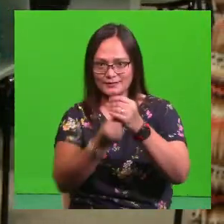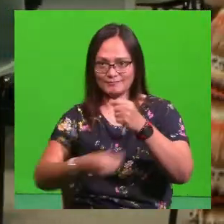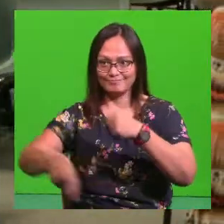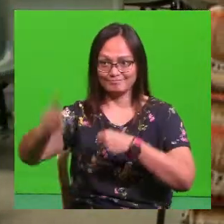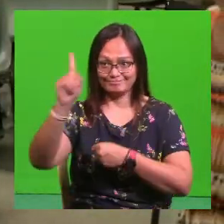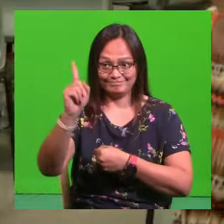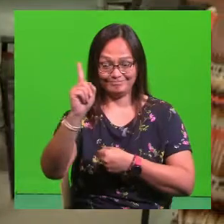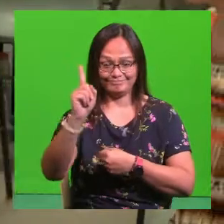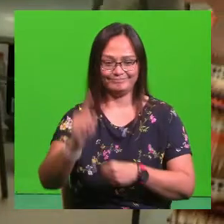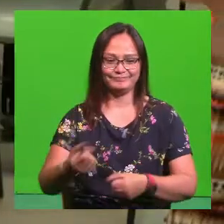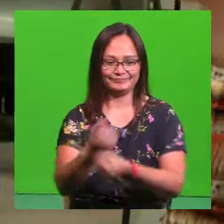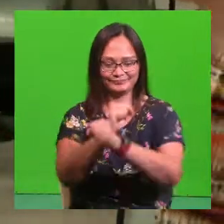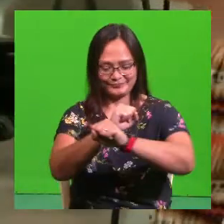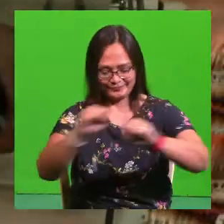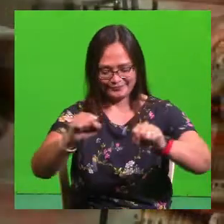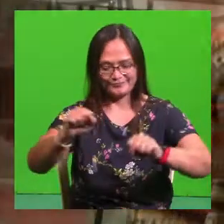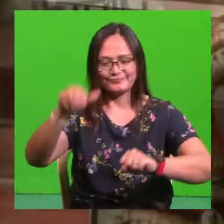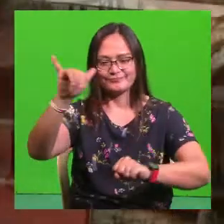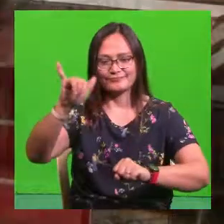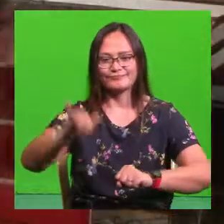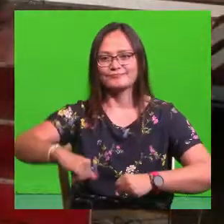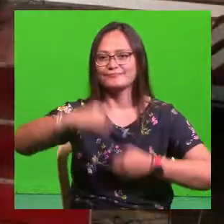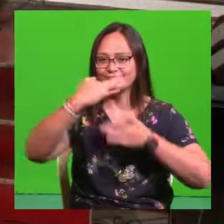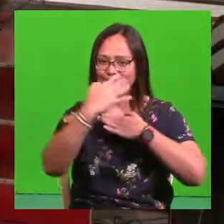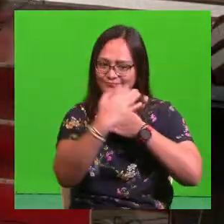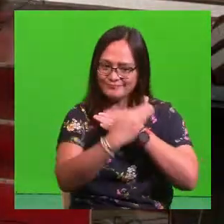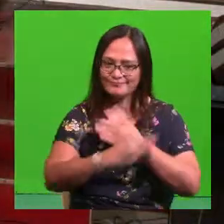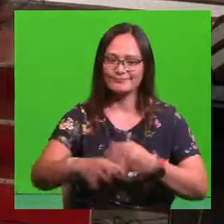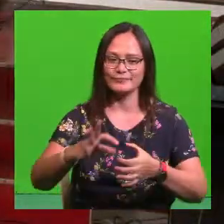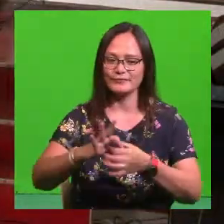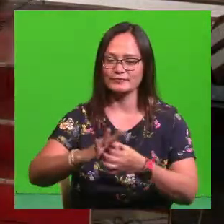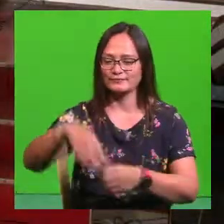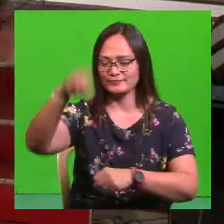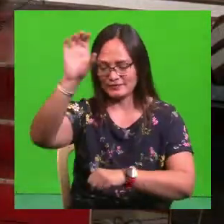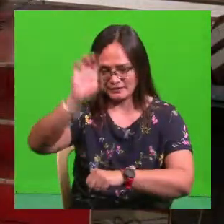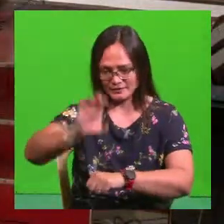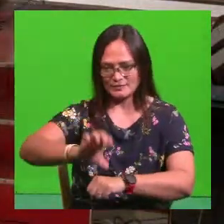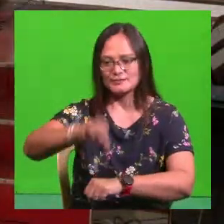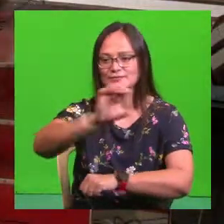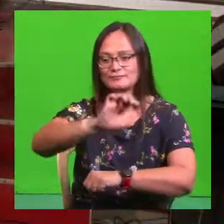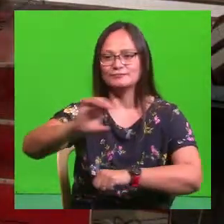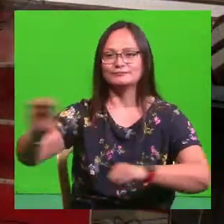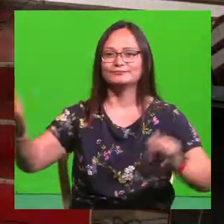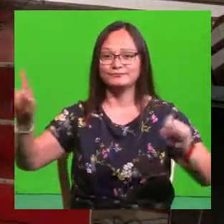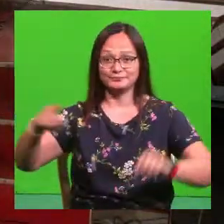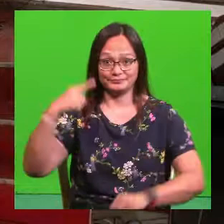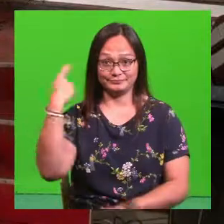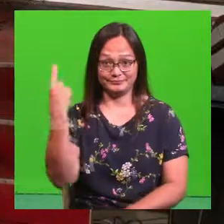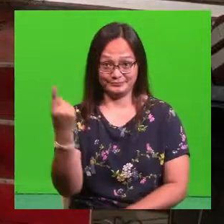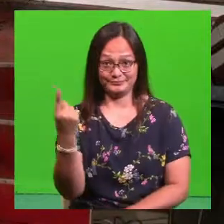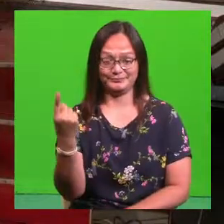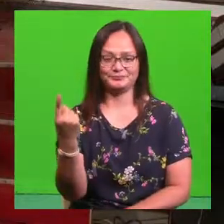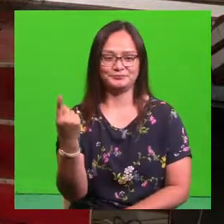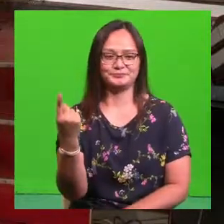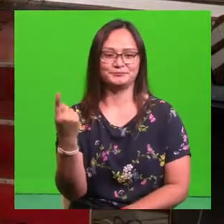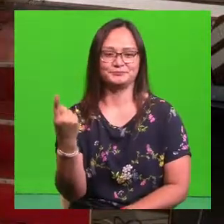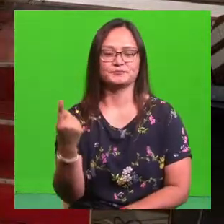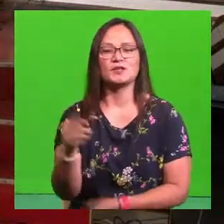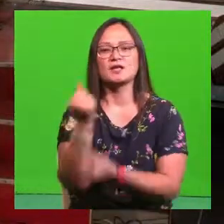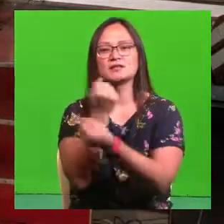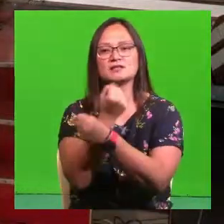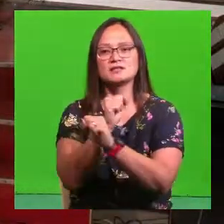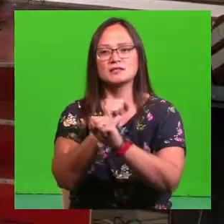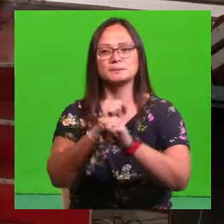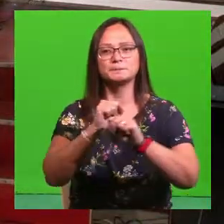one. Saved by the blood of the crucified one.